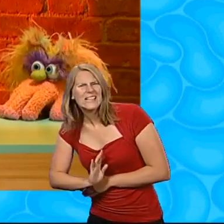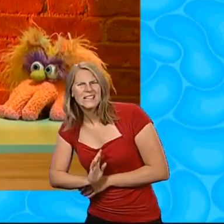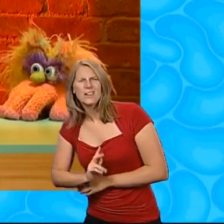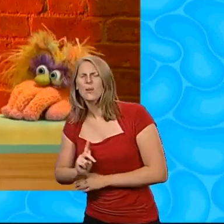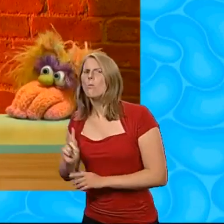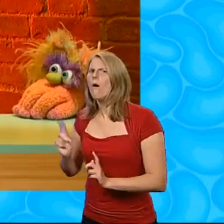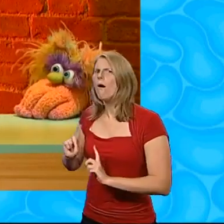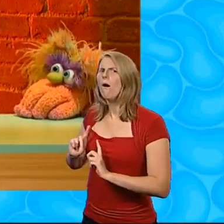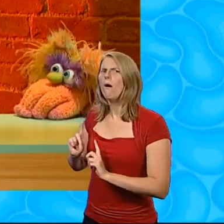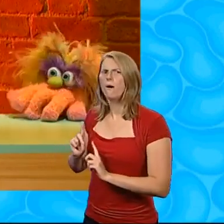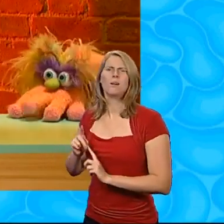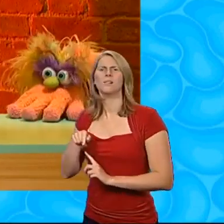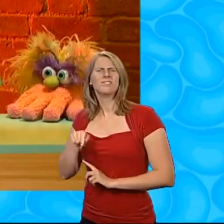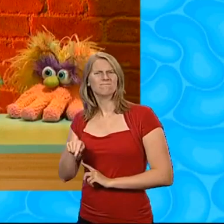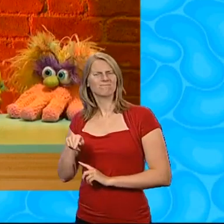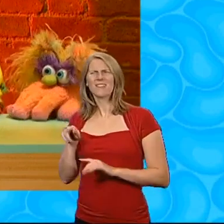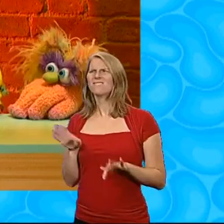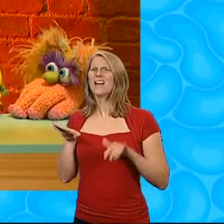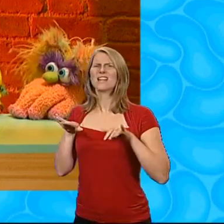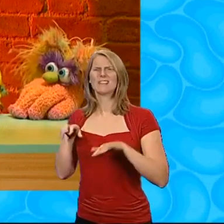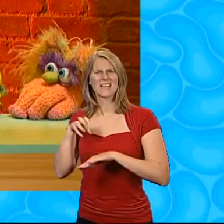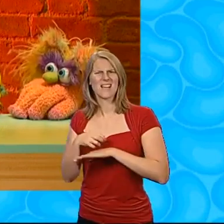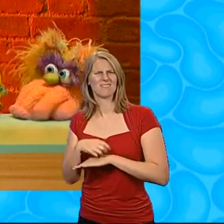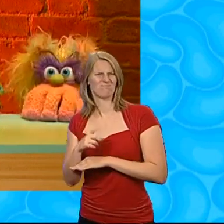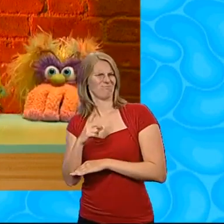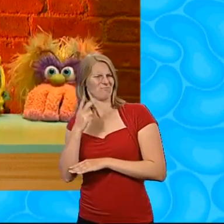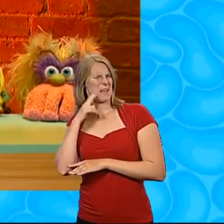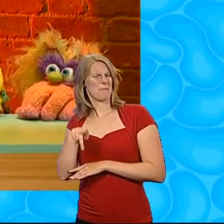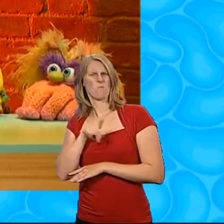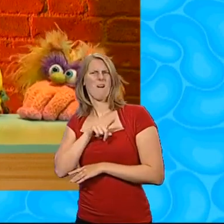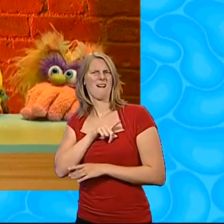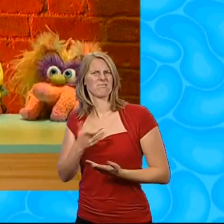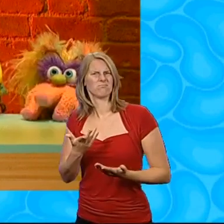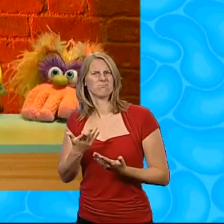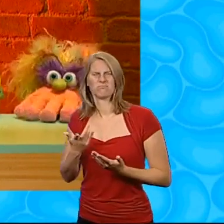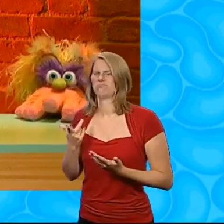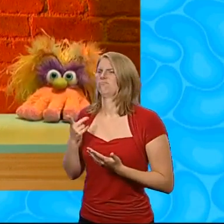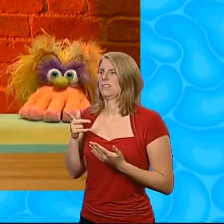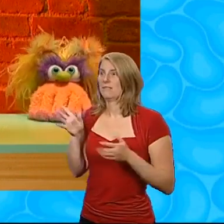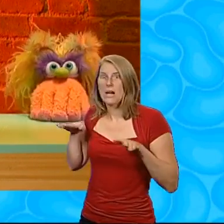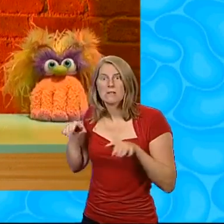Scribble! What? Why are they called fairy cakes? Are they made by fairies?